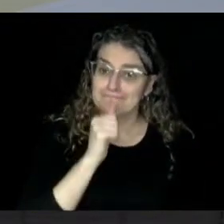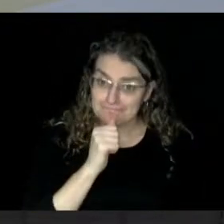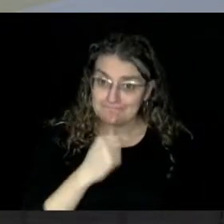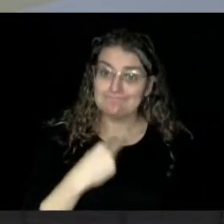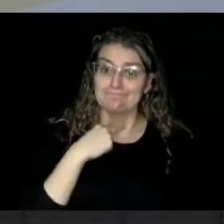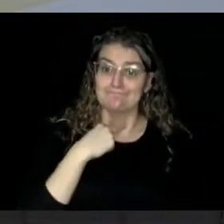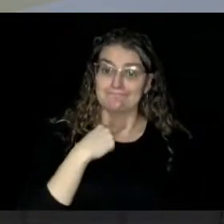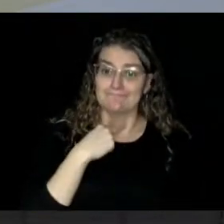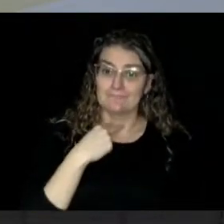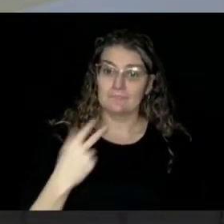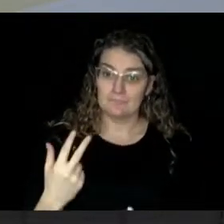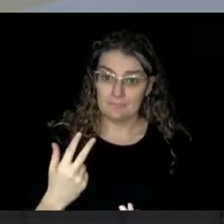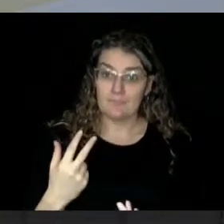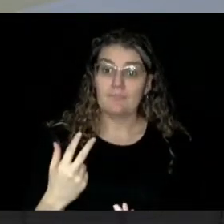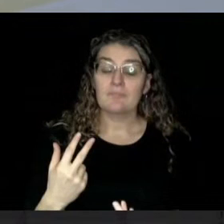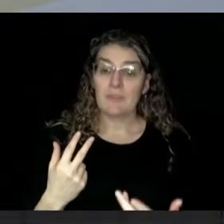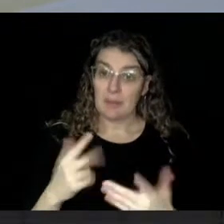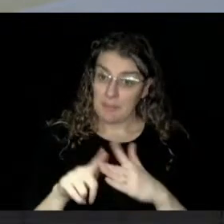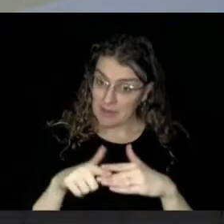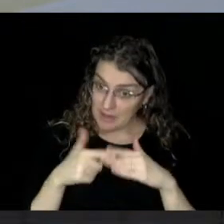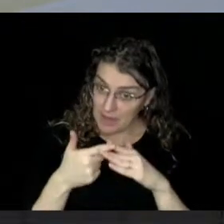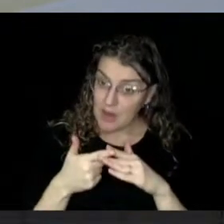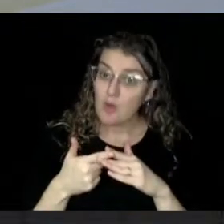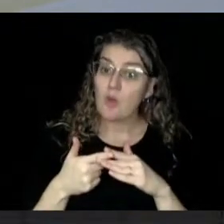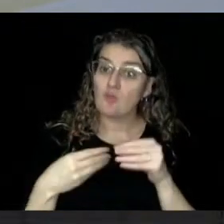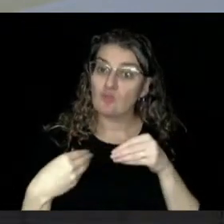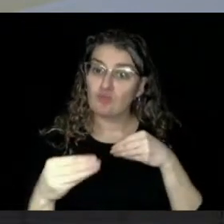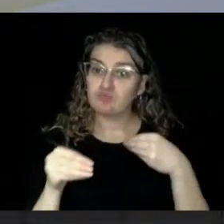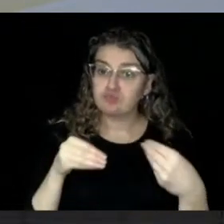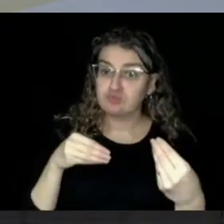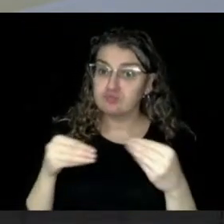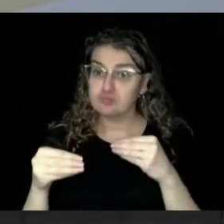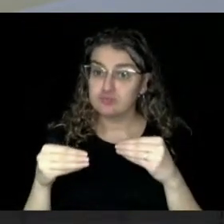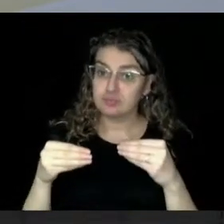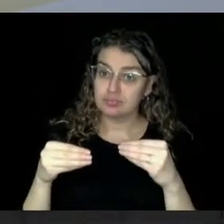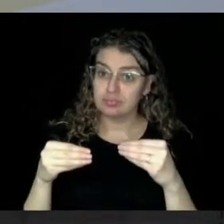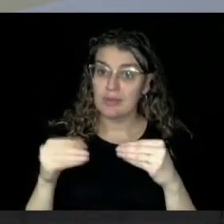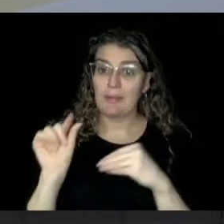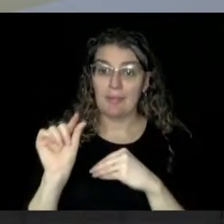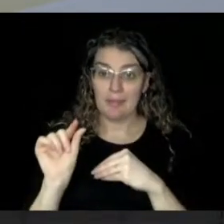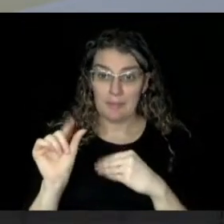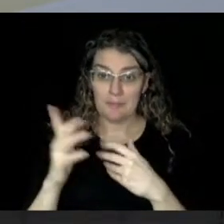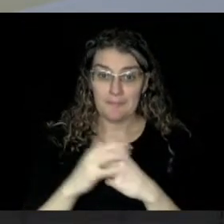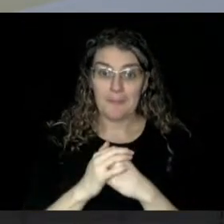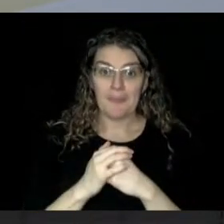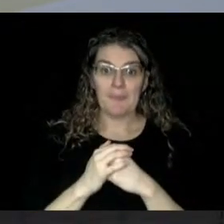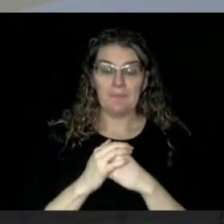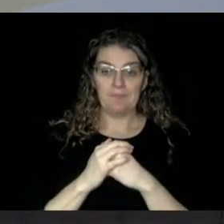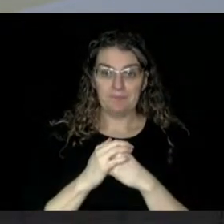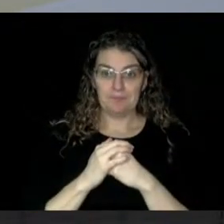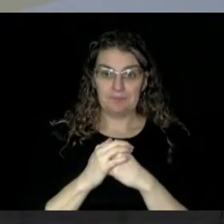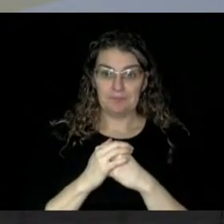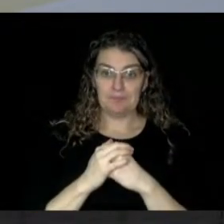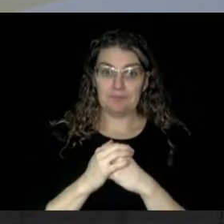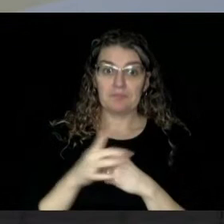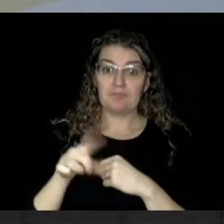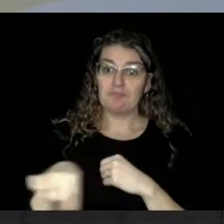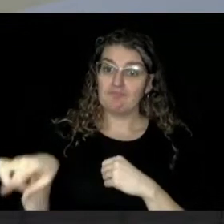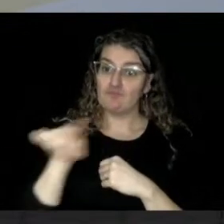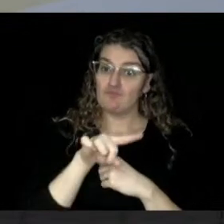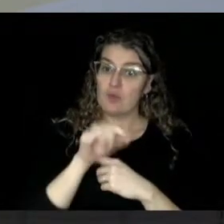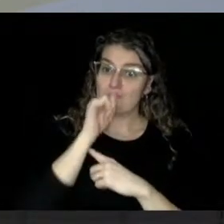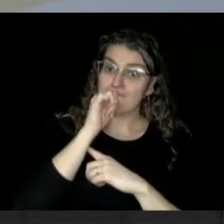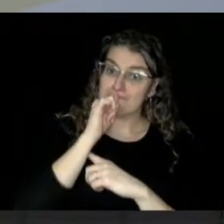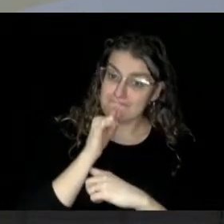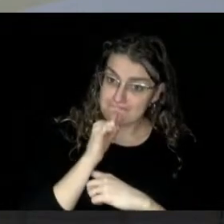things that we could do before COVID with some modifications. Islanders have demonstrated their resilience and